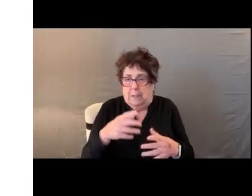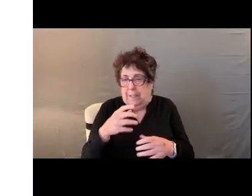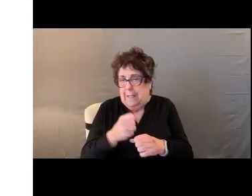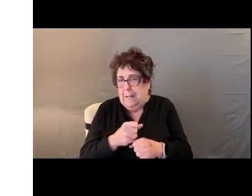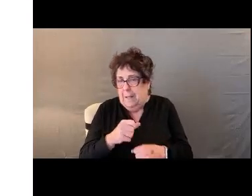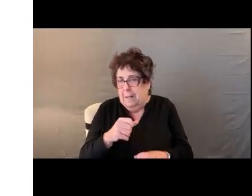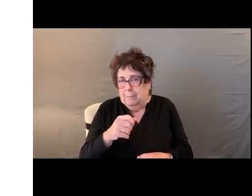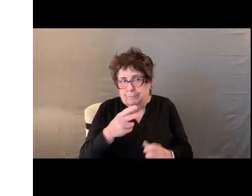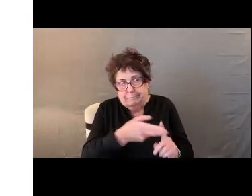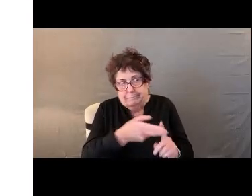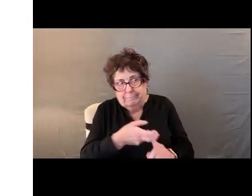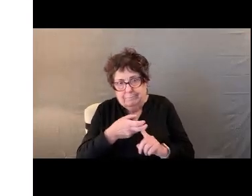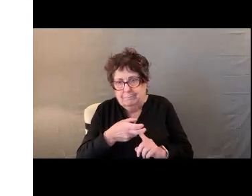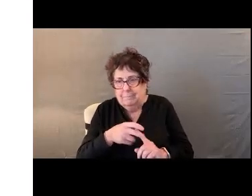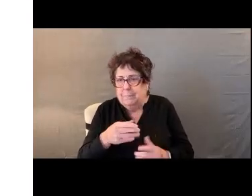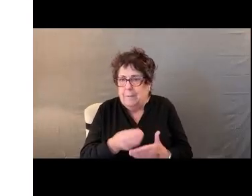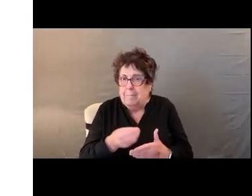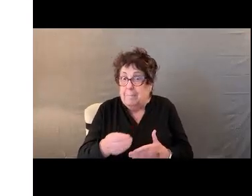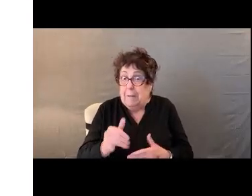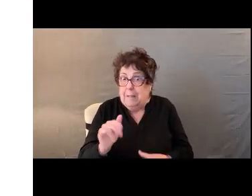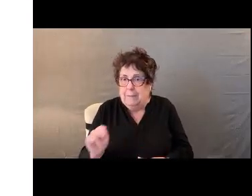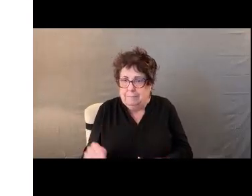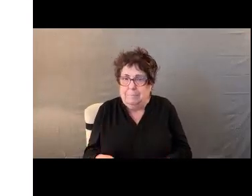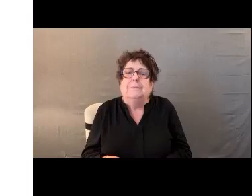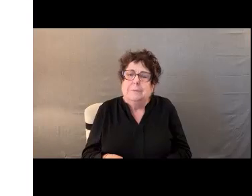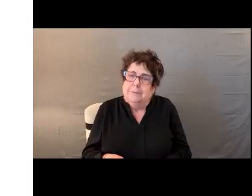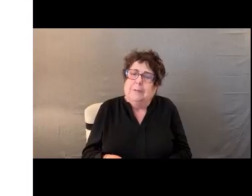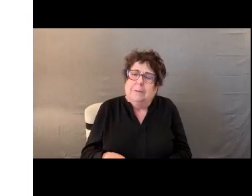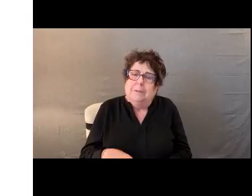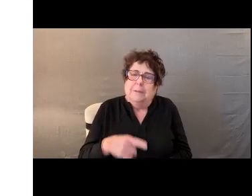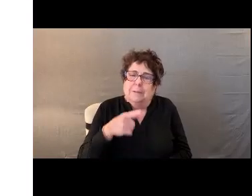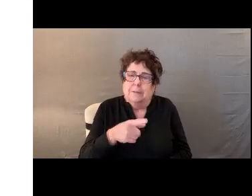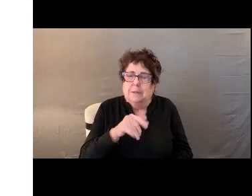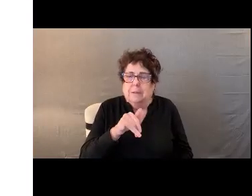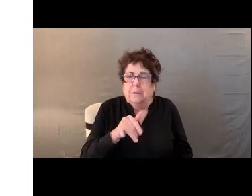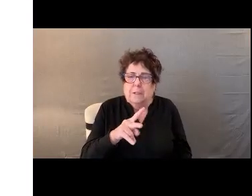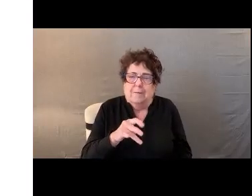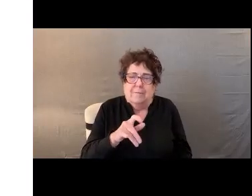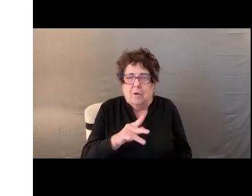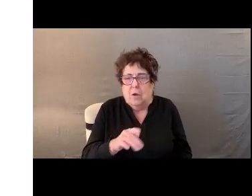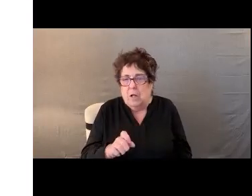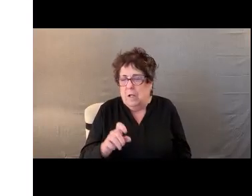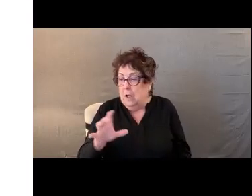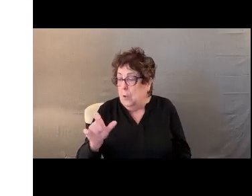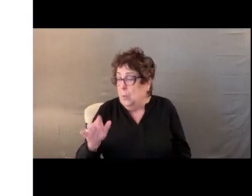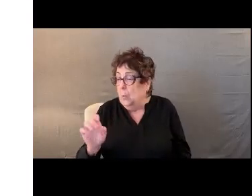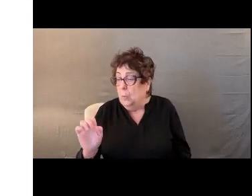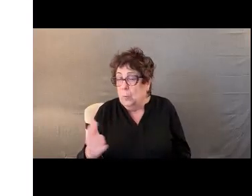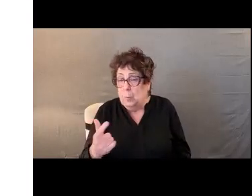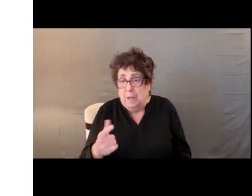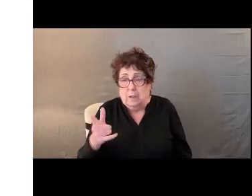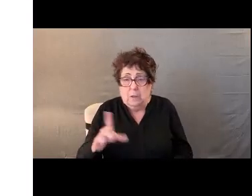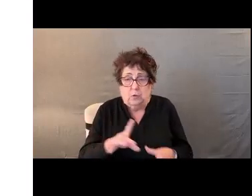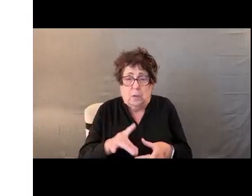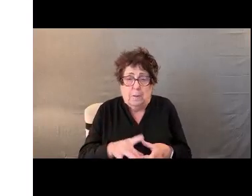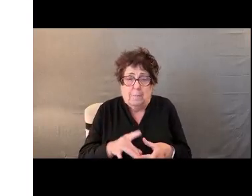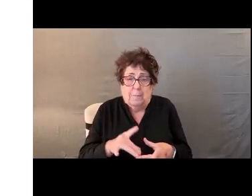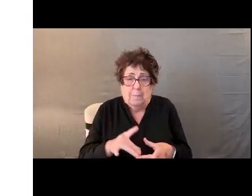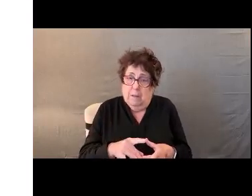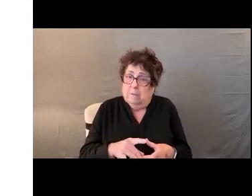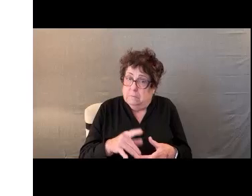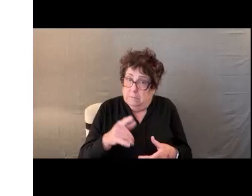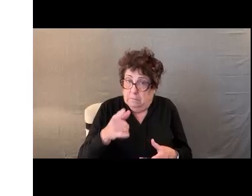and Craig have both talked about data today and the importance of that. Wherever it is that you can get your data, however it is that you can show the need, is going to